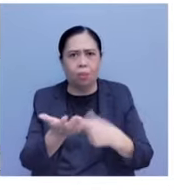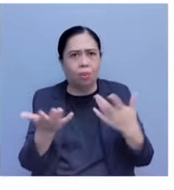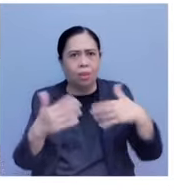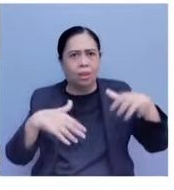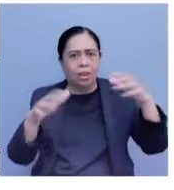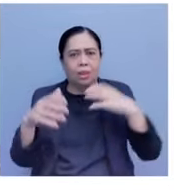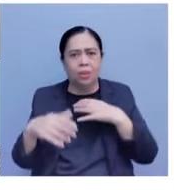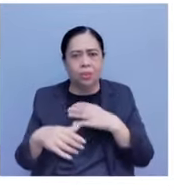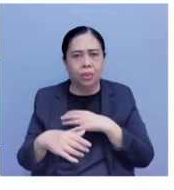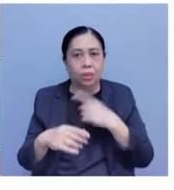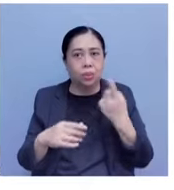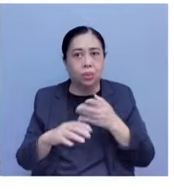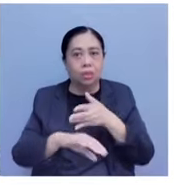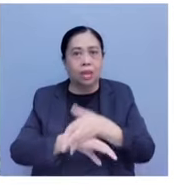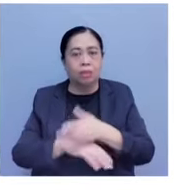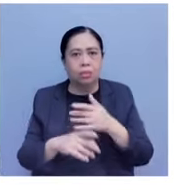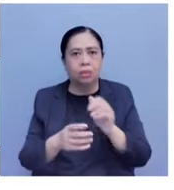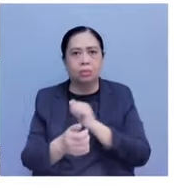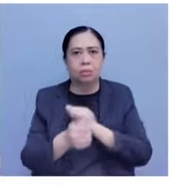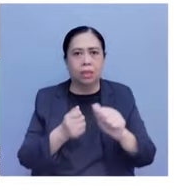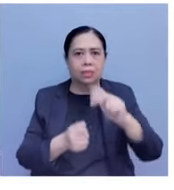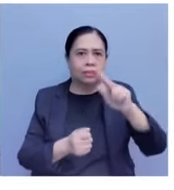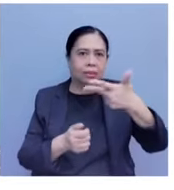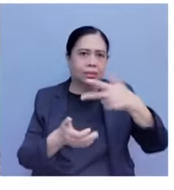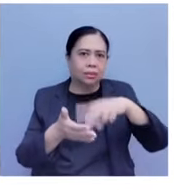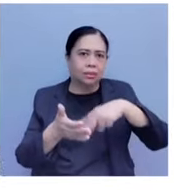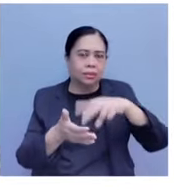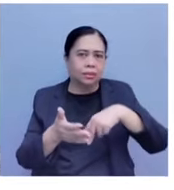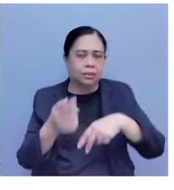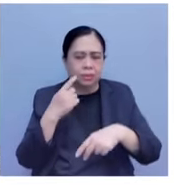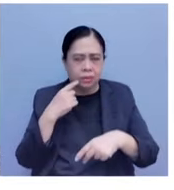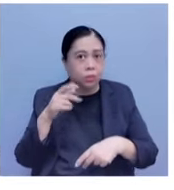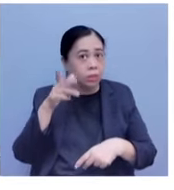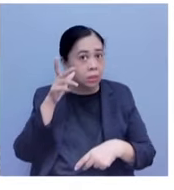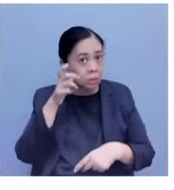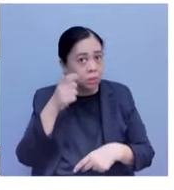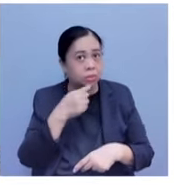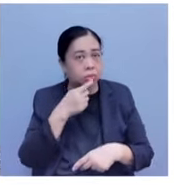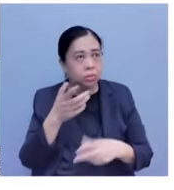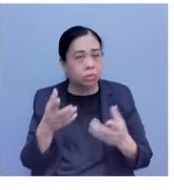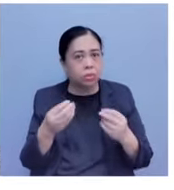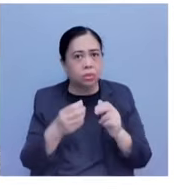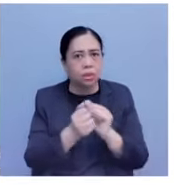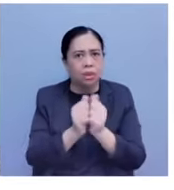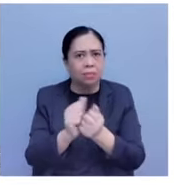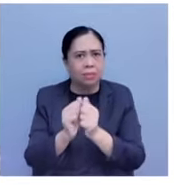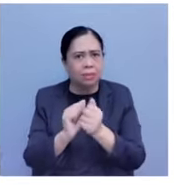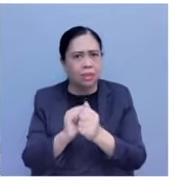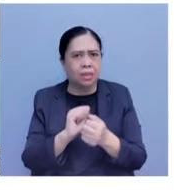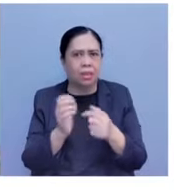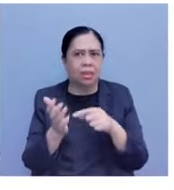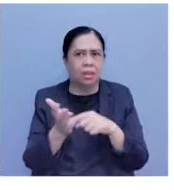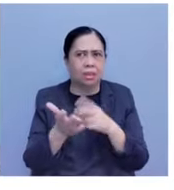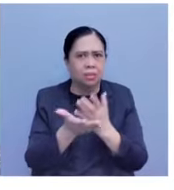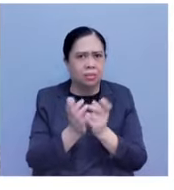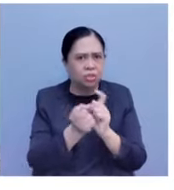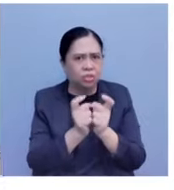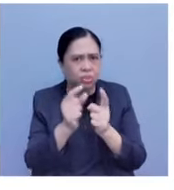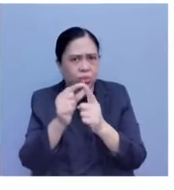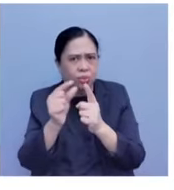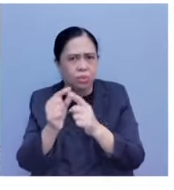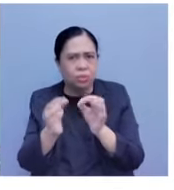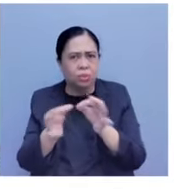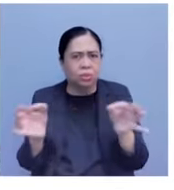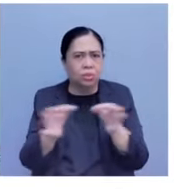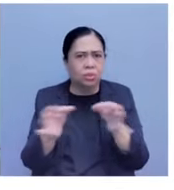only raised it after it was passed on third reading, because we heard that there are amendments through Viber, that they're changing it, and there